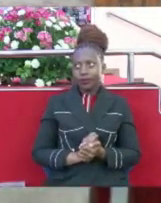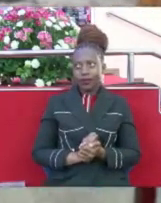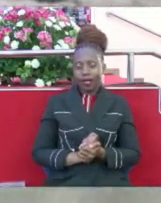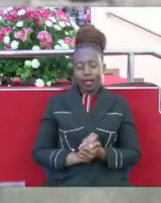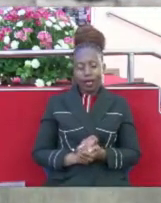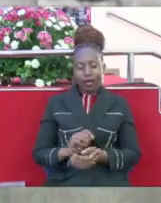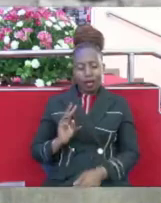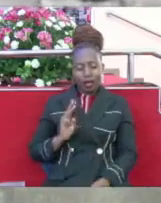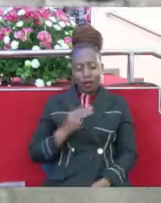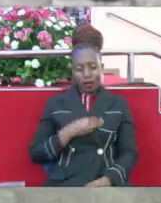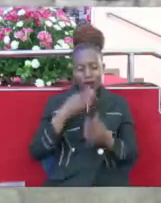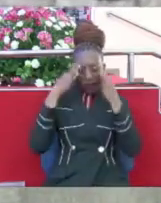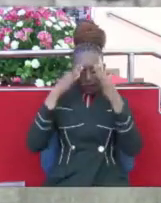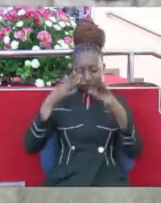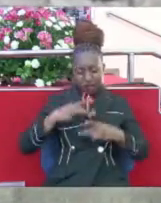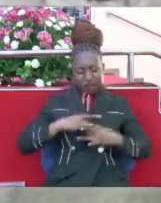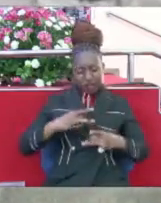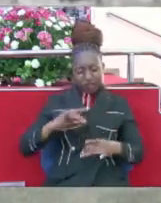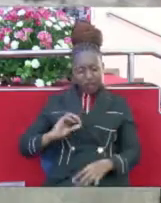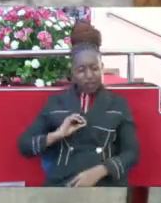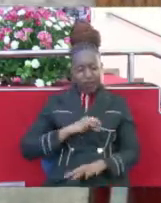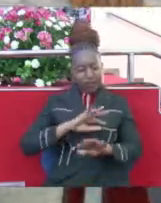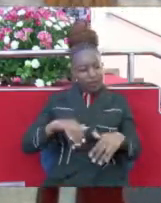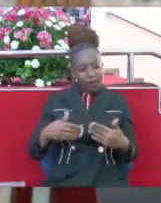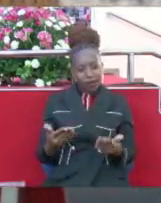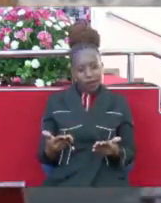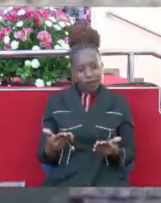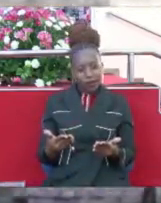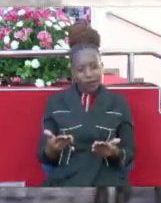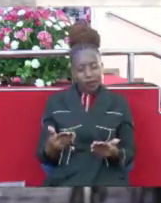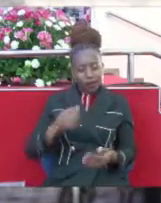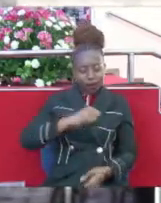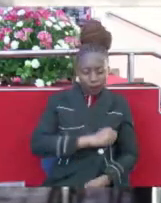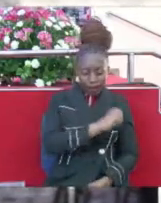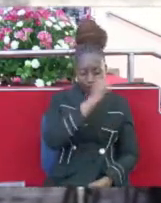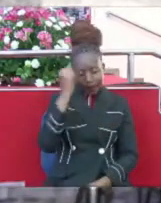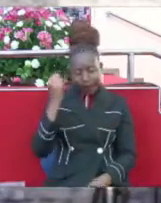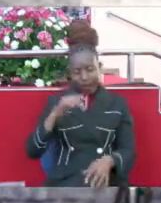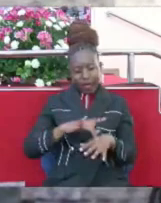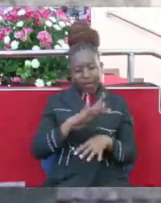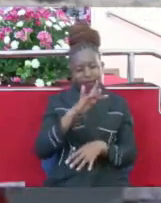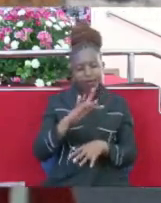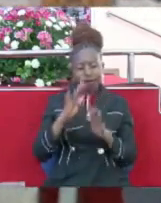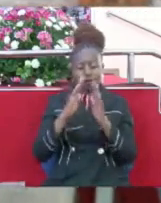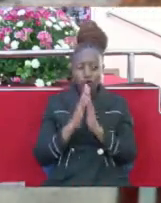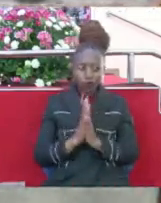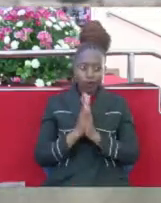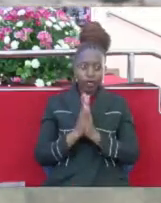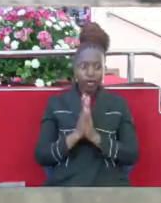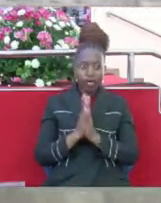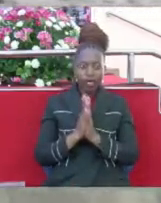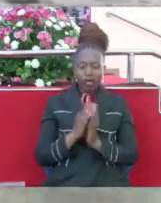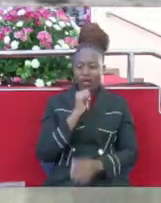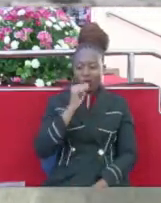forward? We wake up early in the morning to pray, not because we love